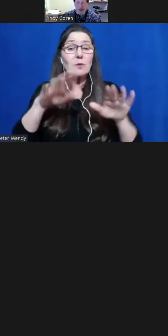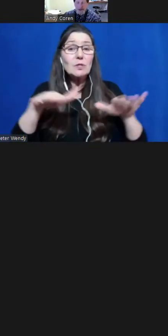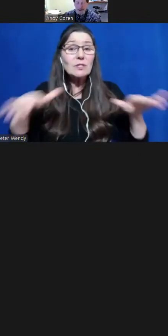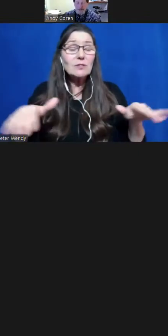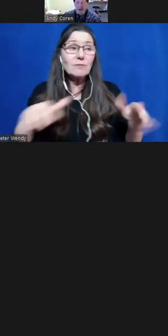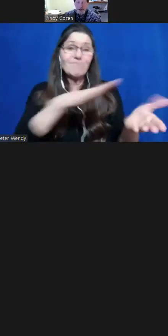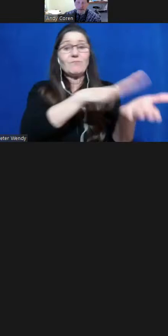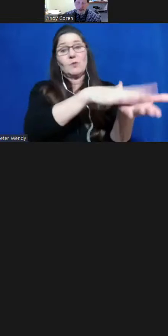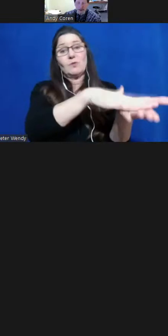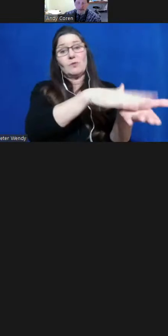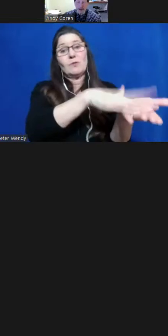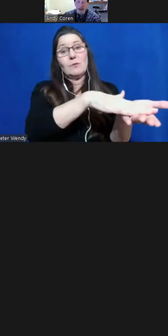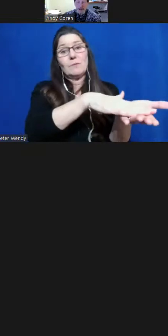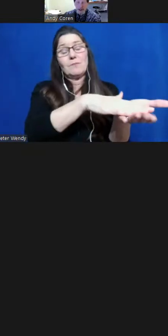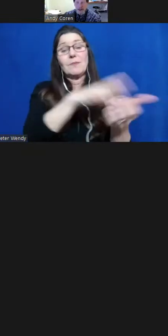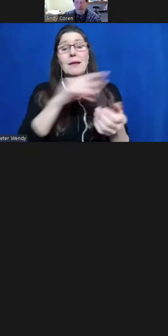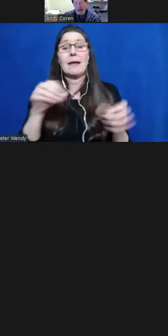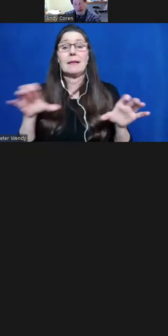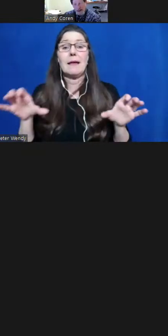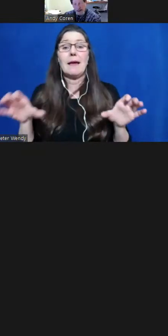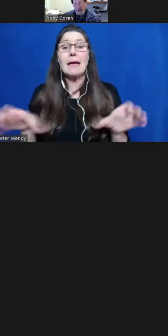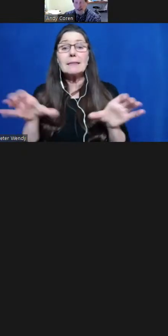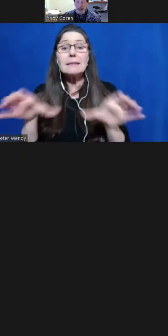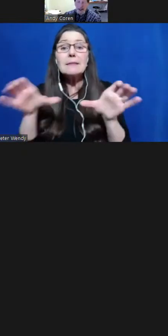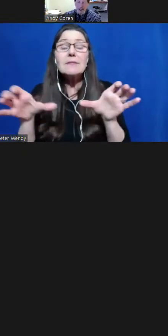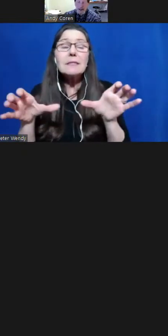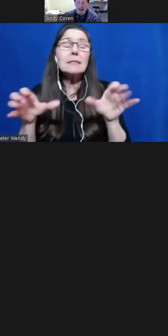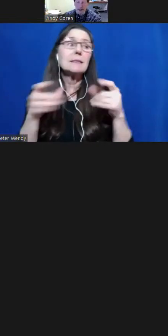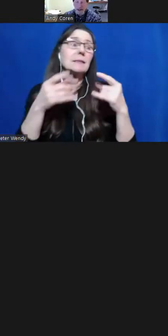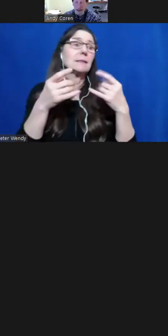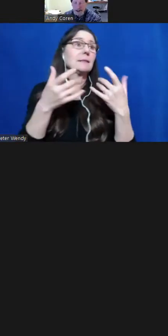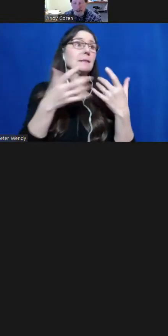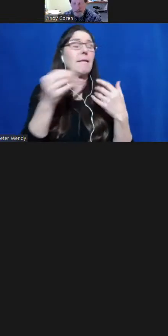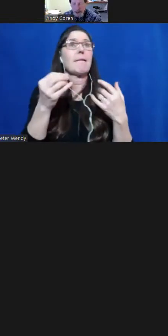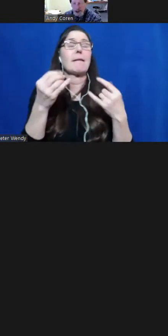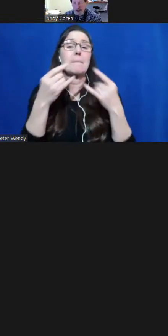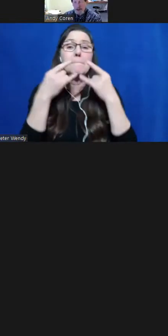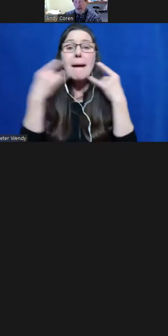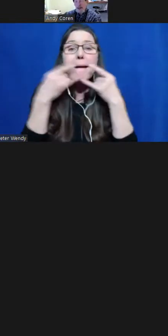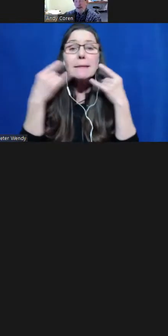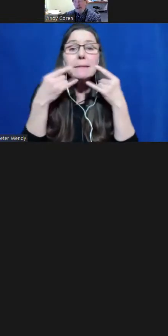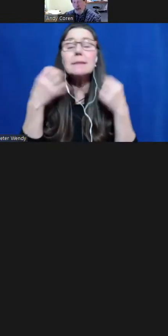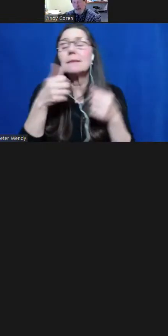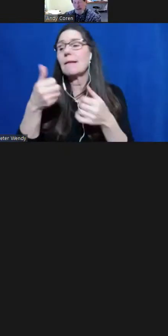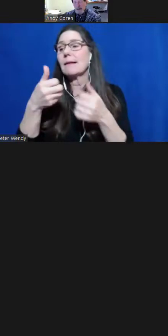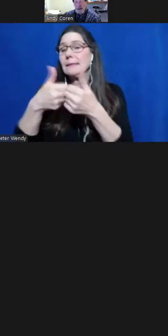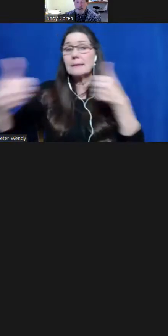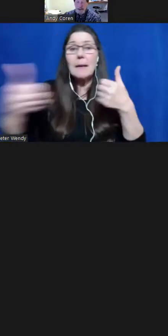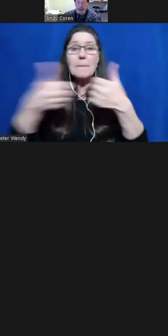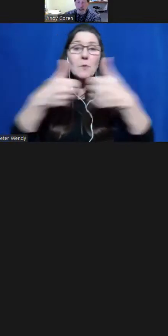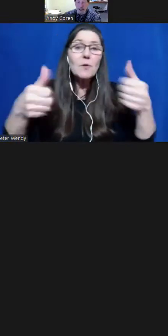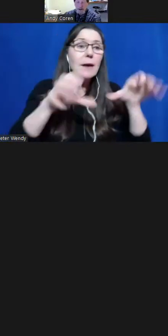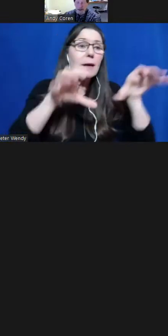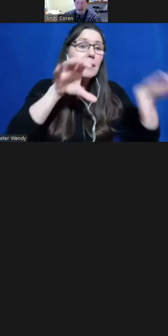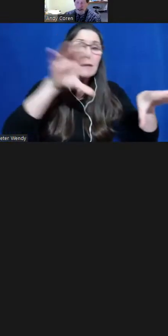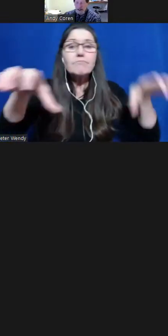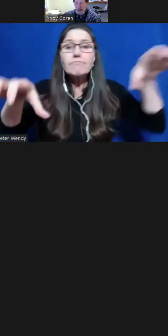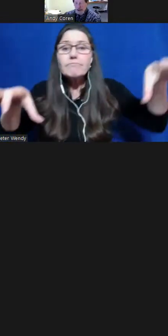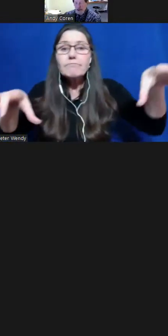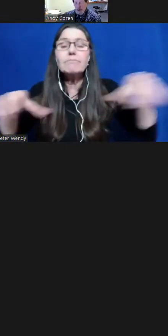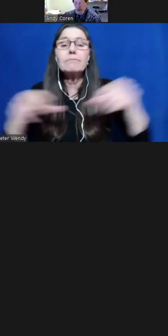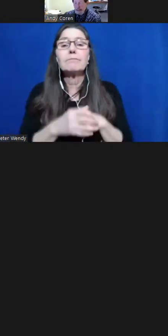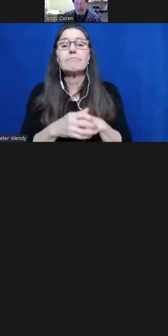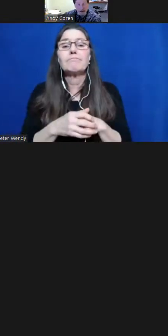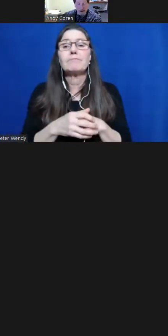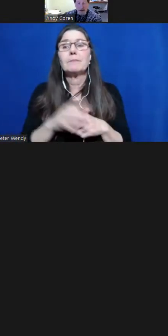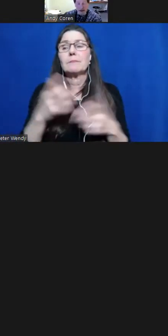that we have at this point in terms of masking and separation, trying to minimize the